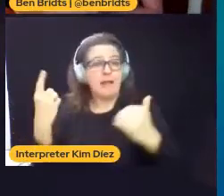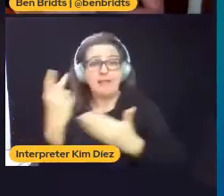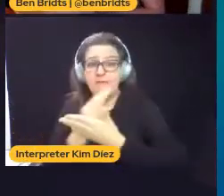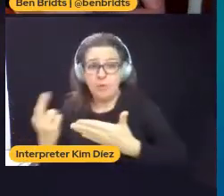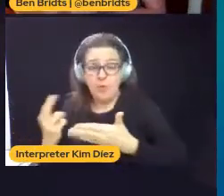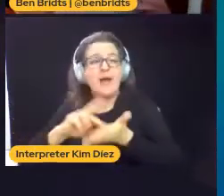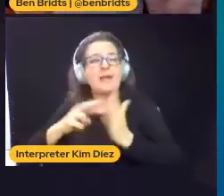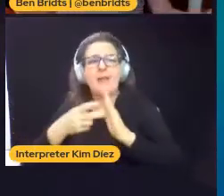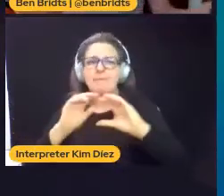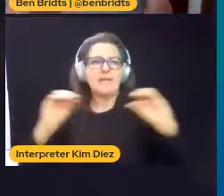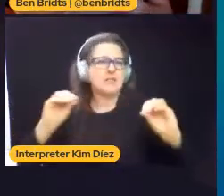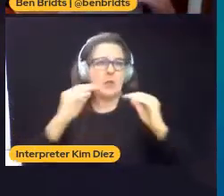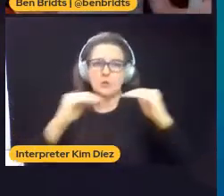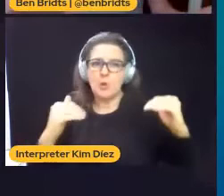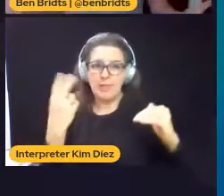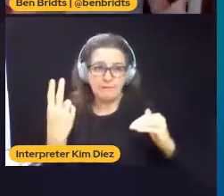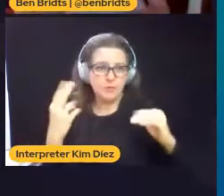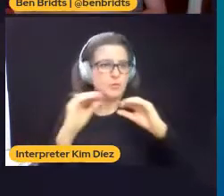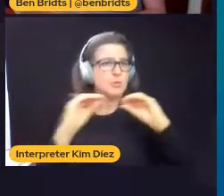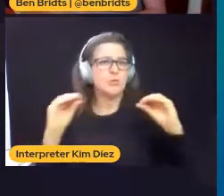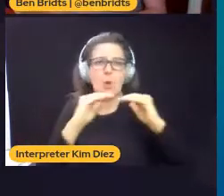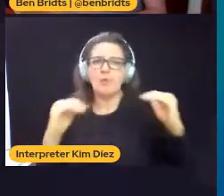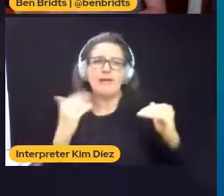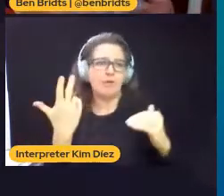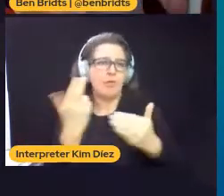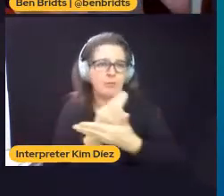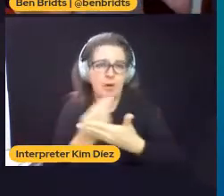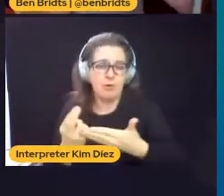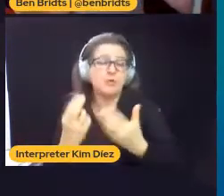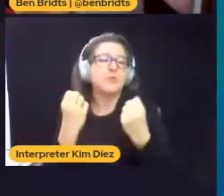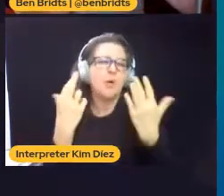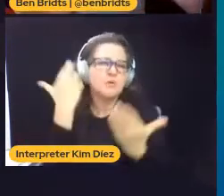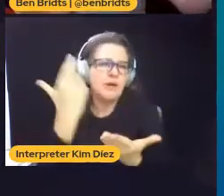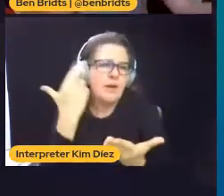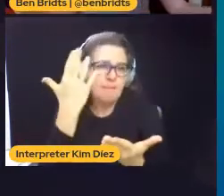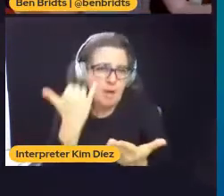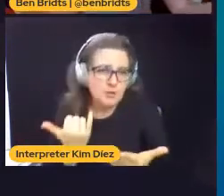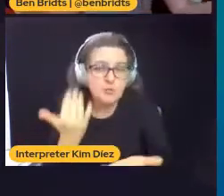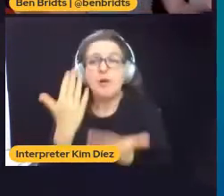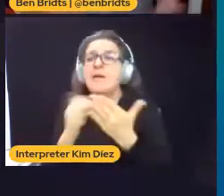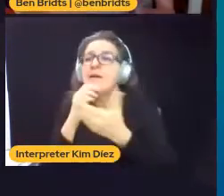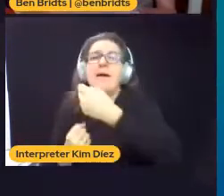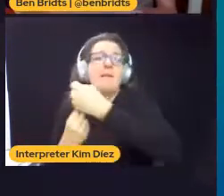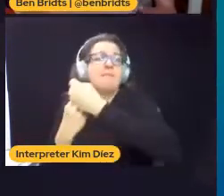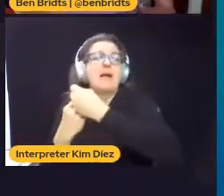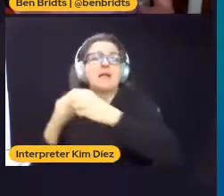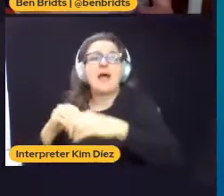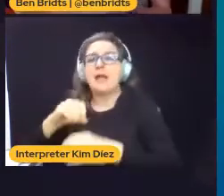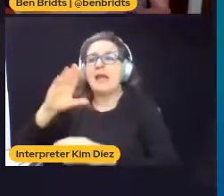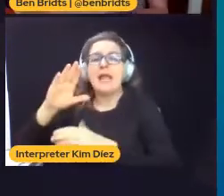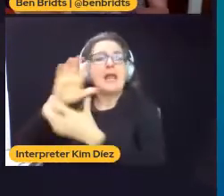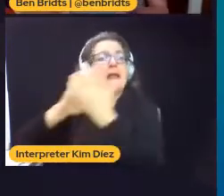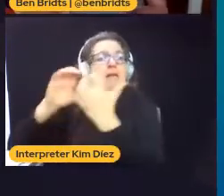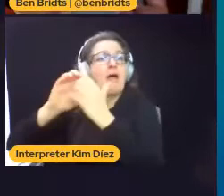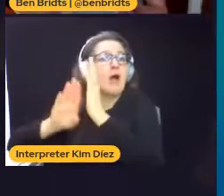resource. And there can be multiple reasons for that. It might not be supported in CloudFormation itself.